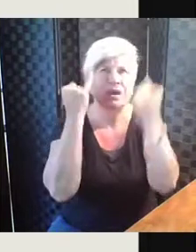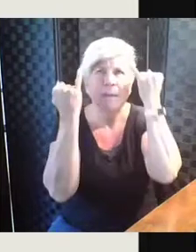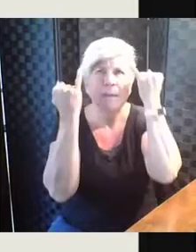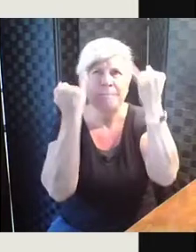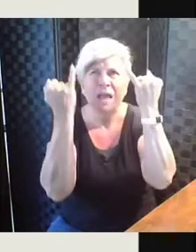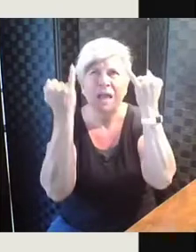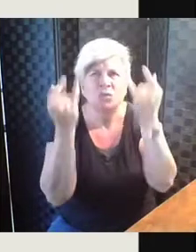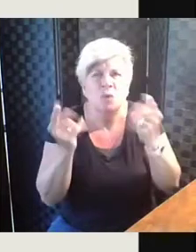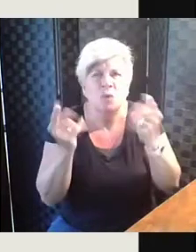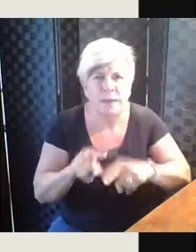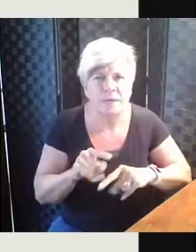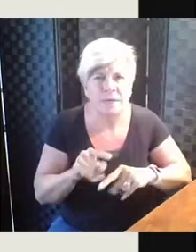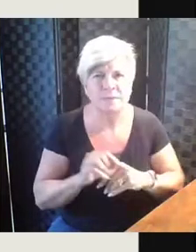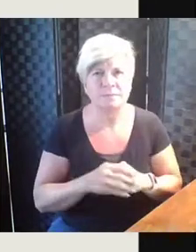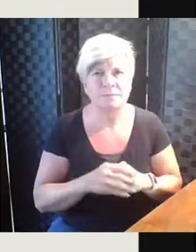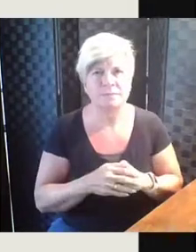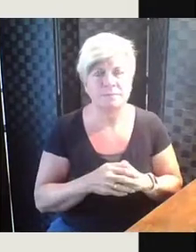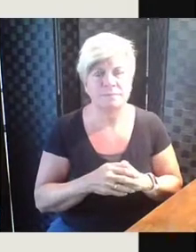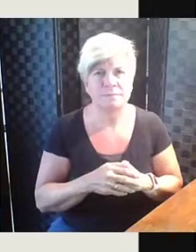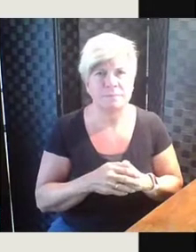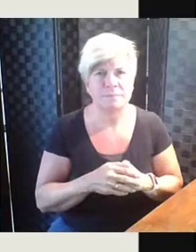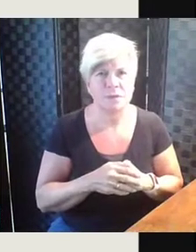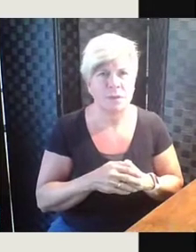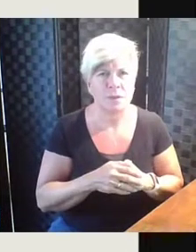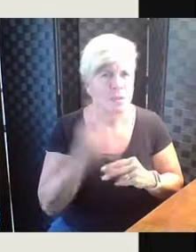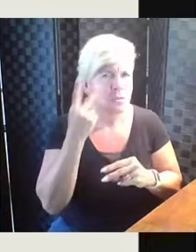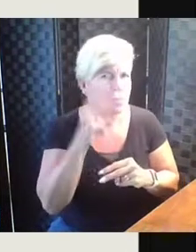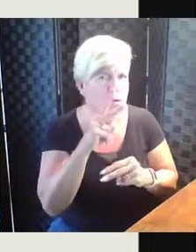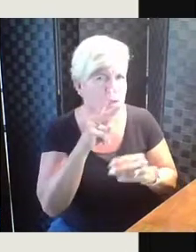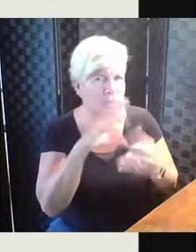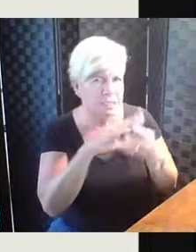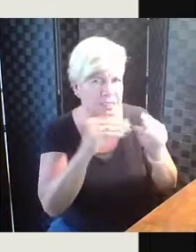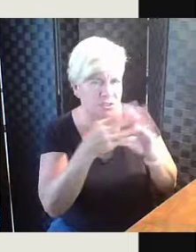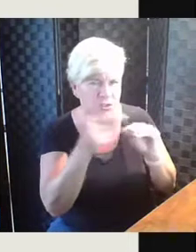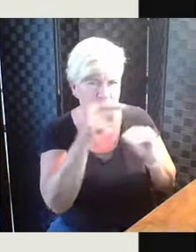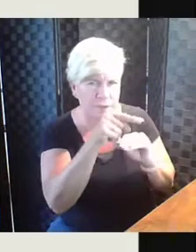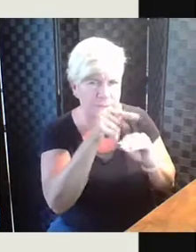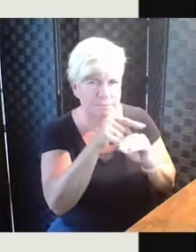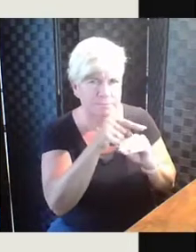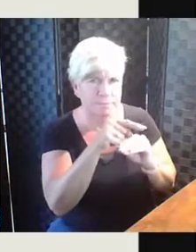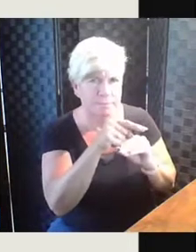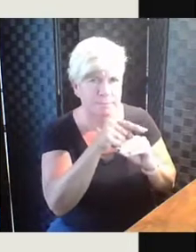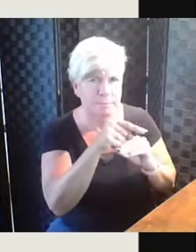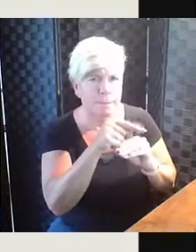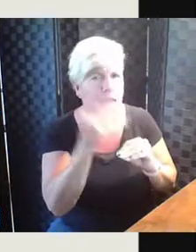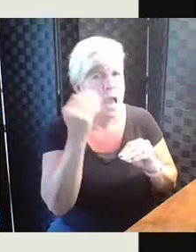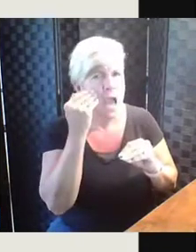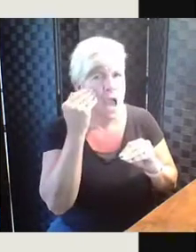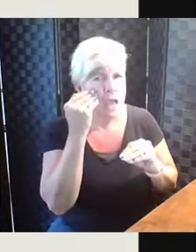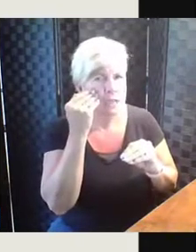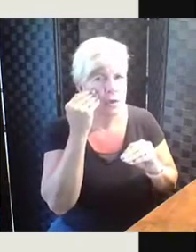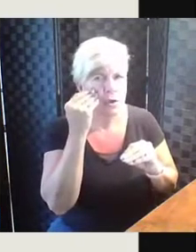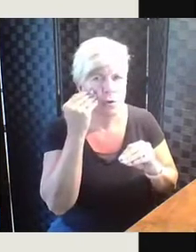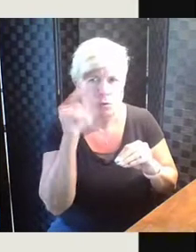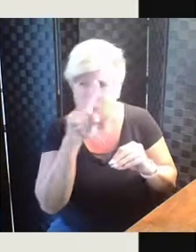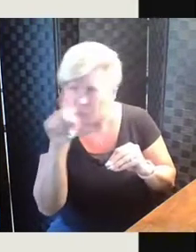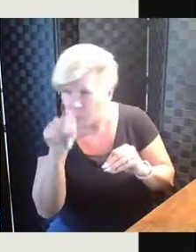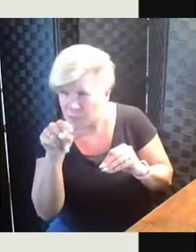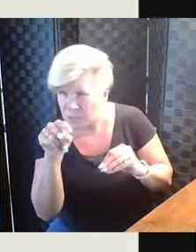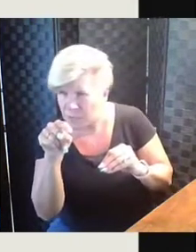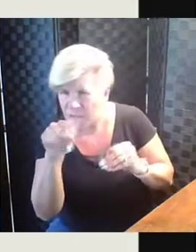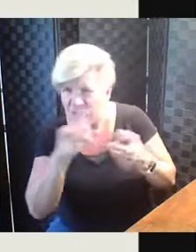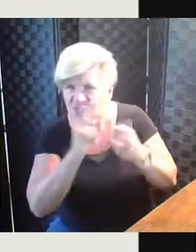what exactly is going on. So looking at this problem, I can look at the question and turn it into